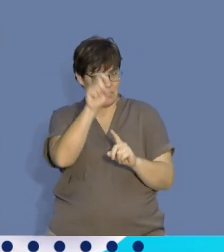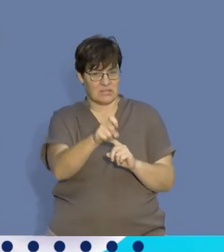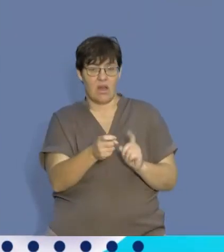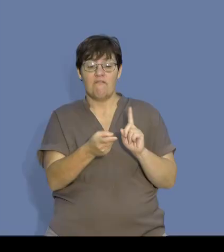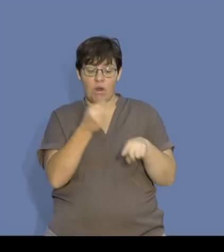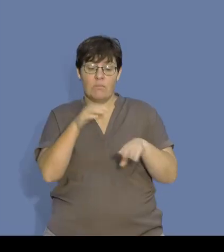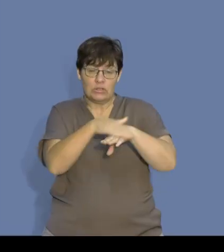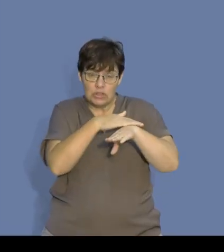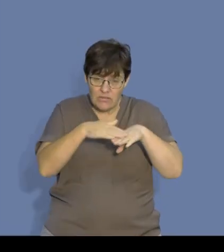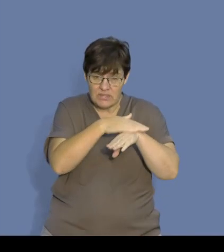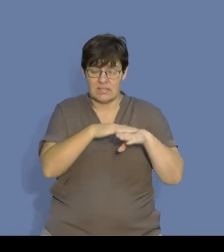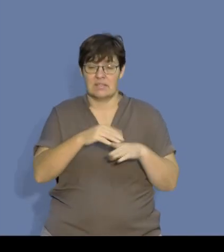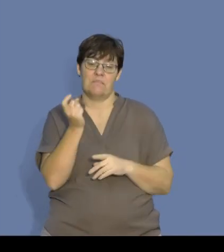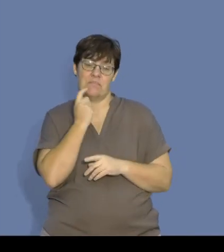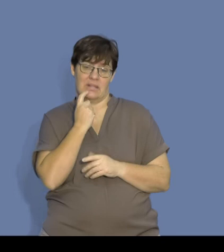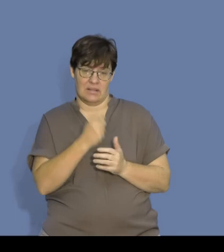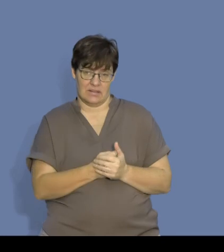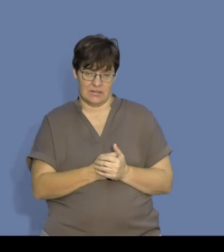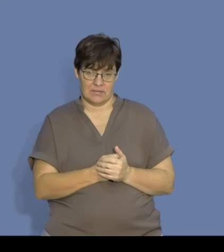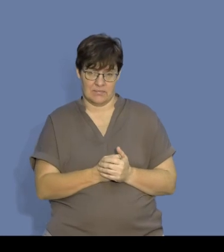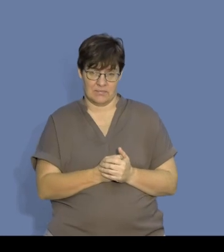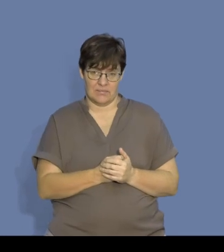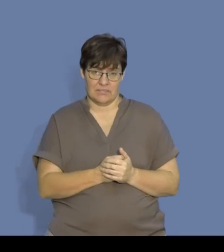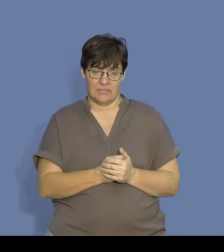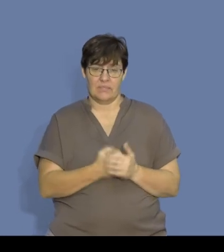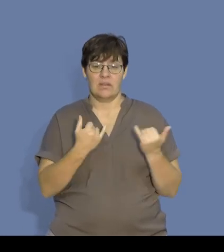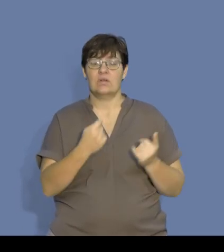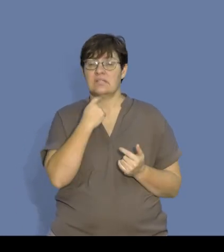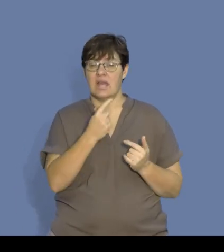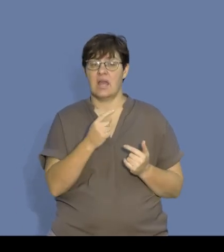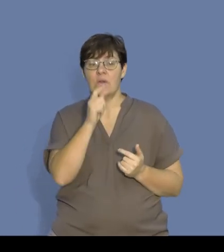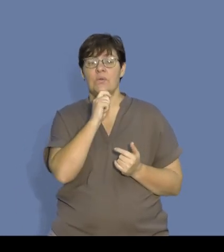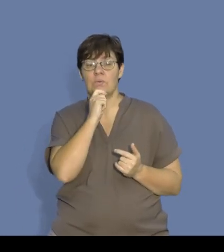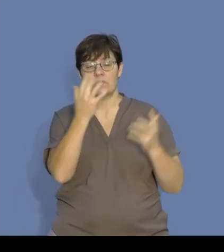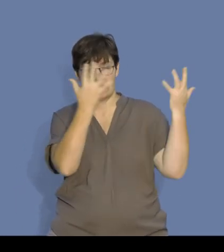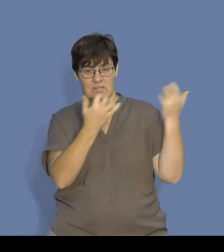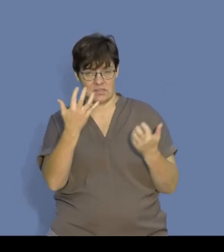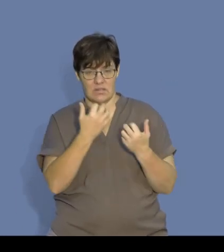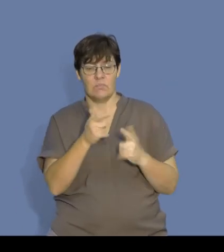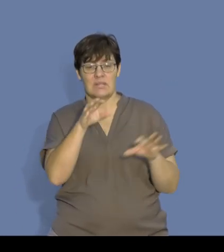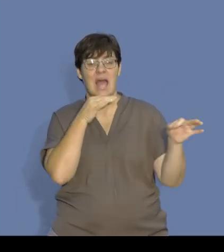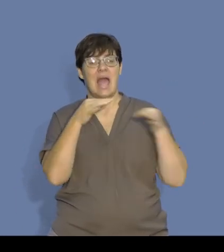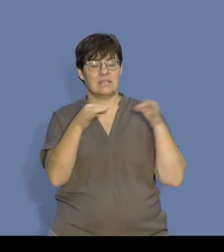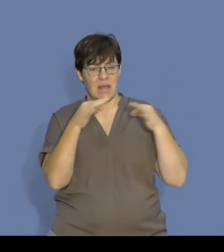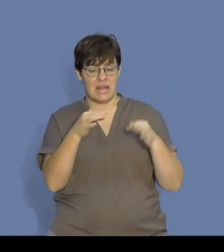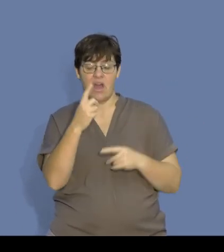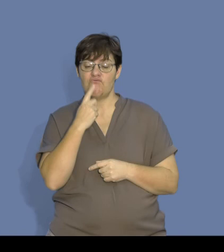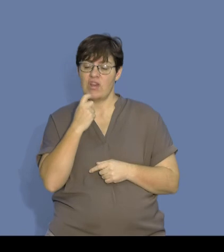metal. Then they say, use a calculation to explain why red